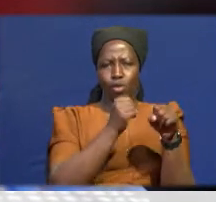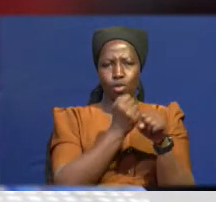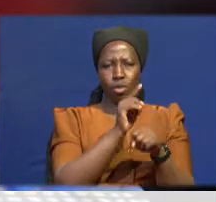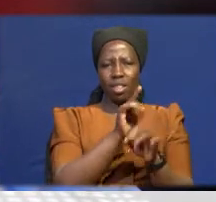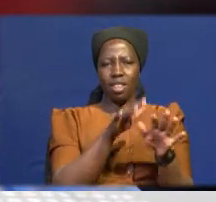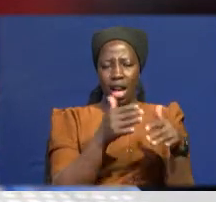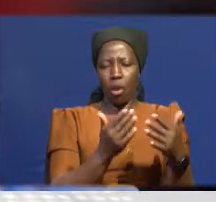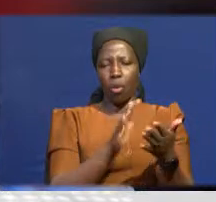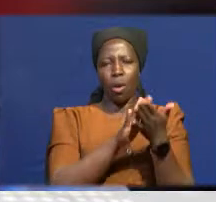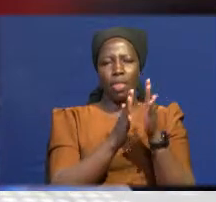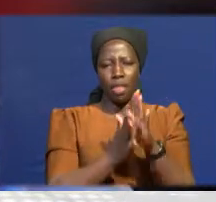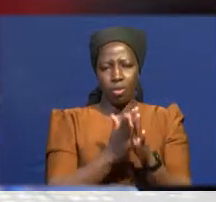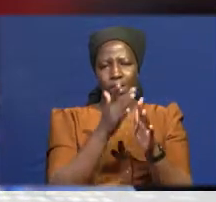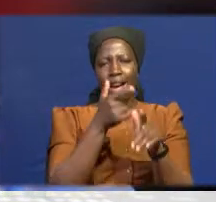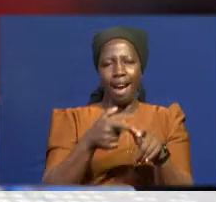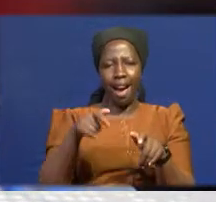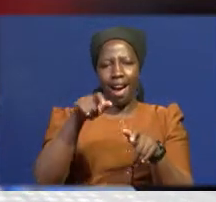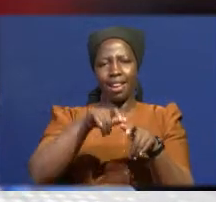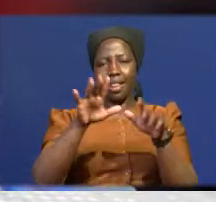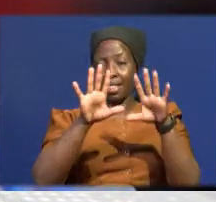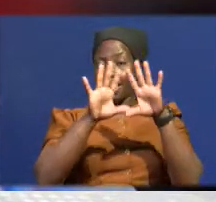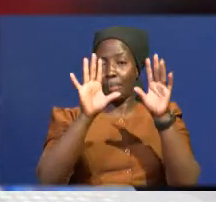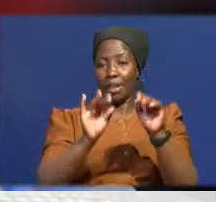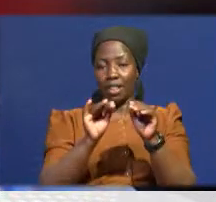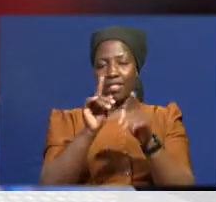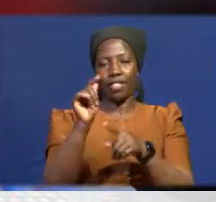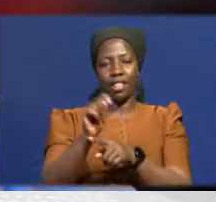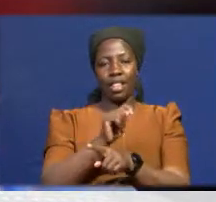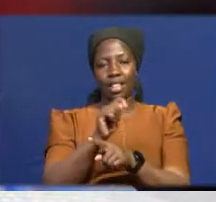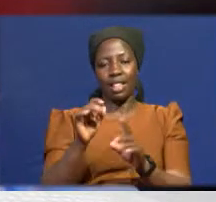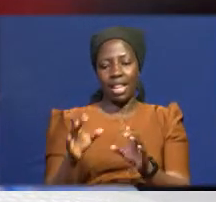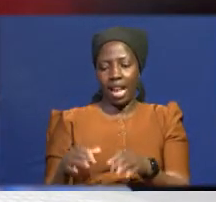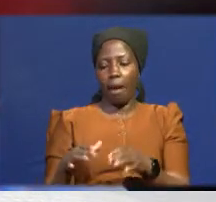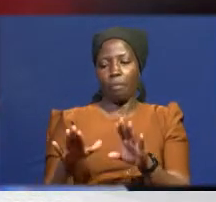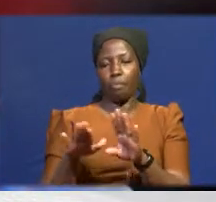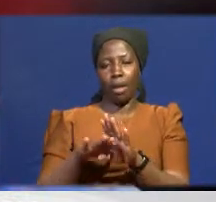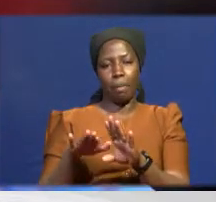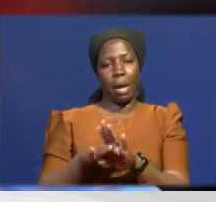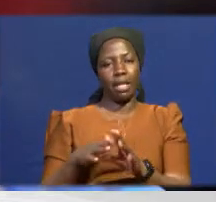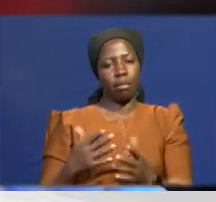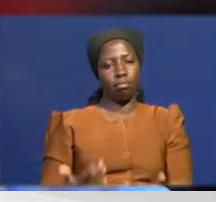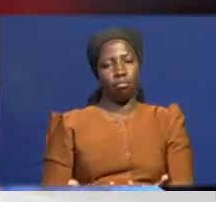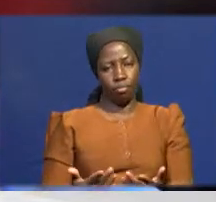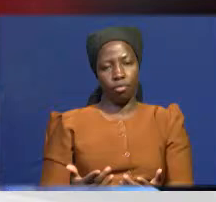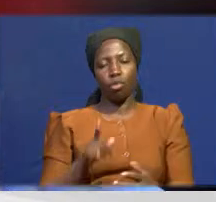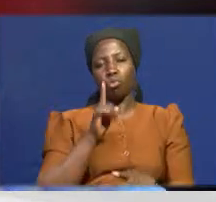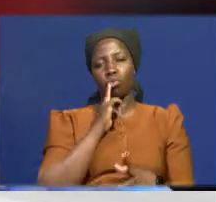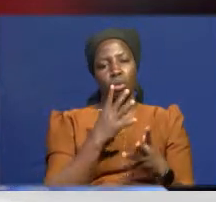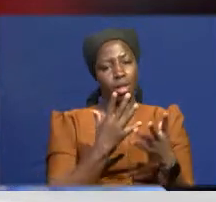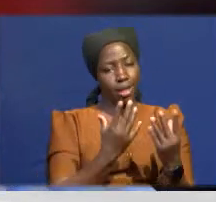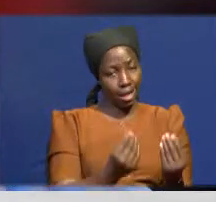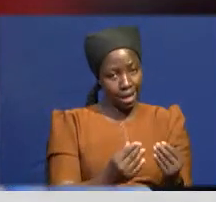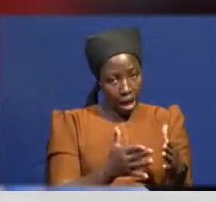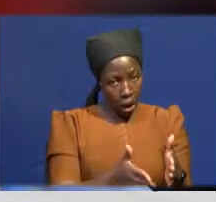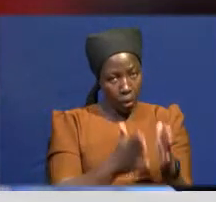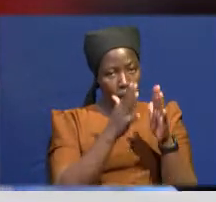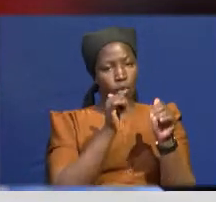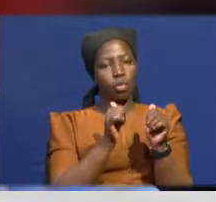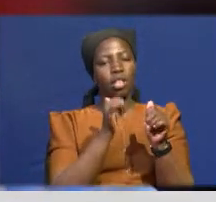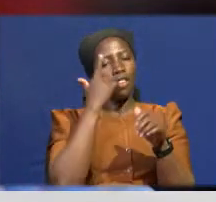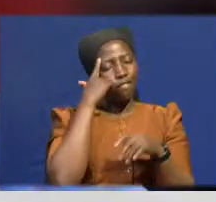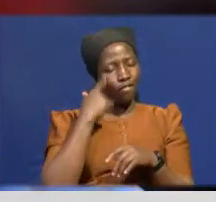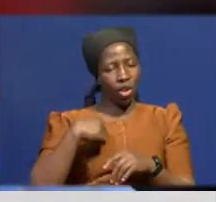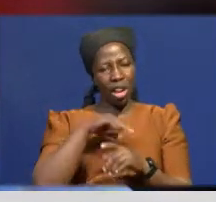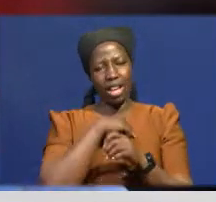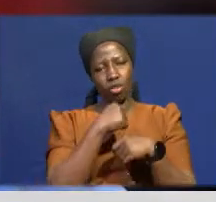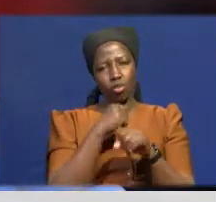necessarily pushing the budgets of training the club members to the clubs? So the easier one was for us to ensure that the